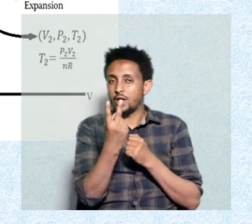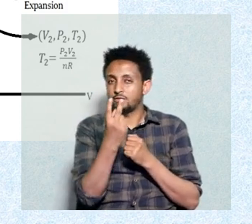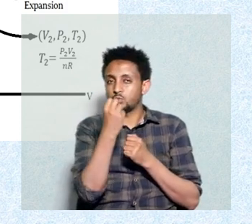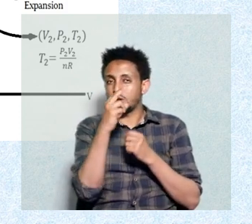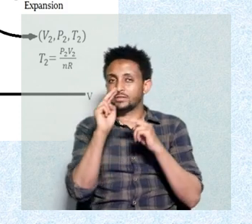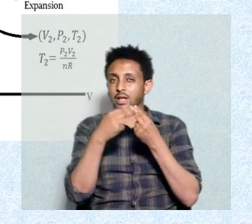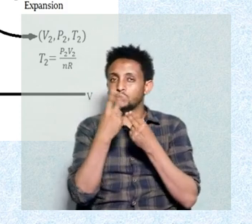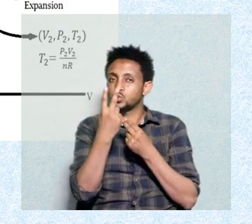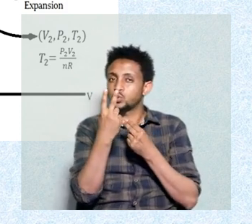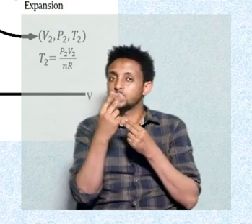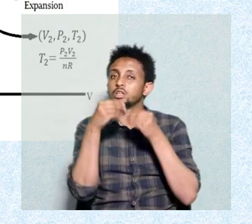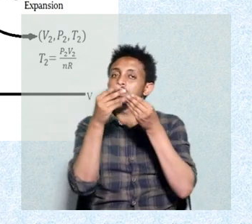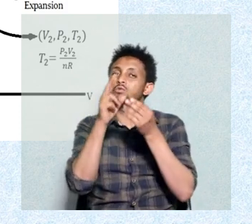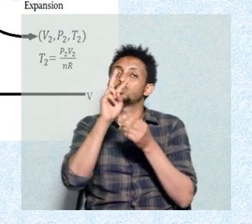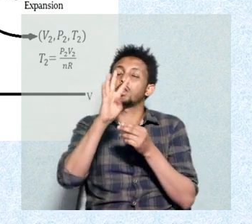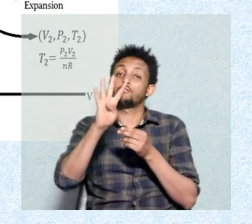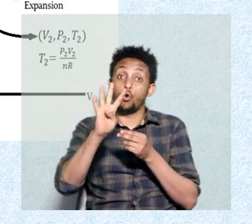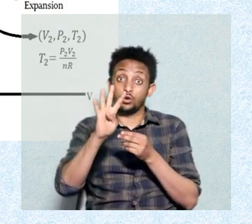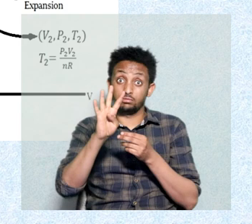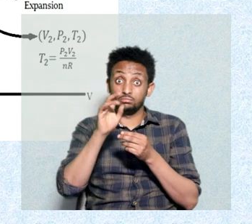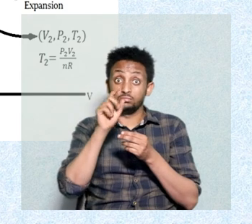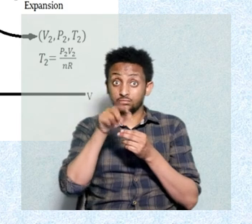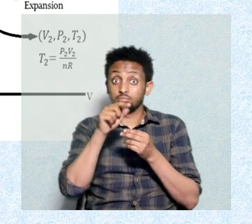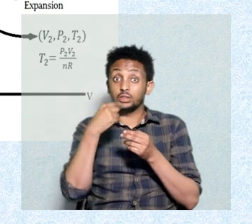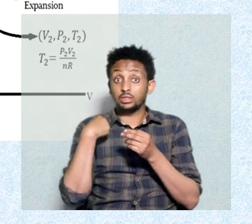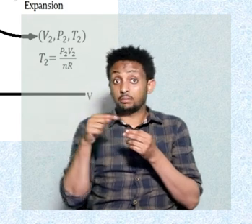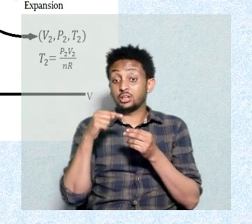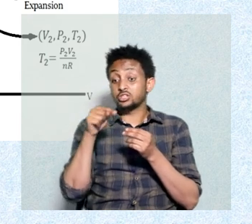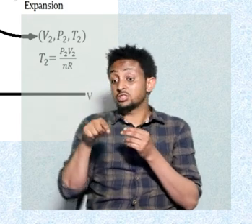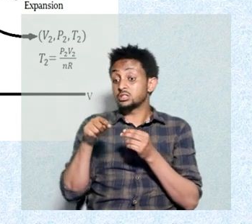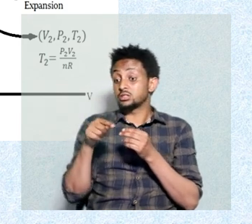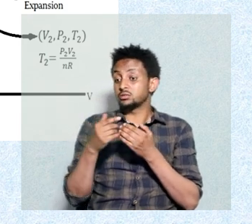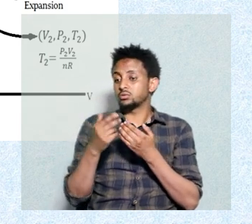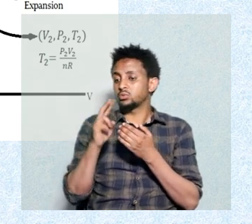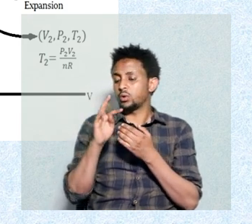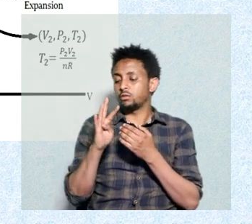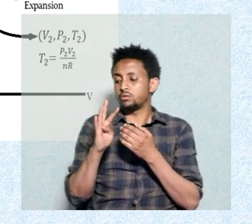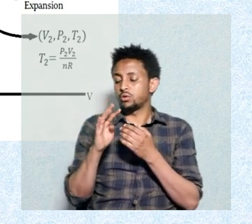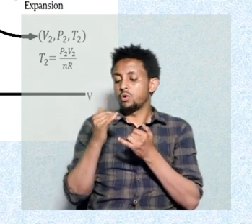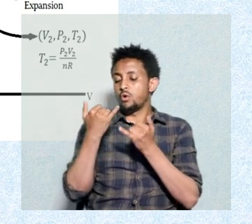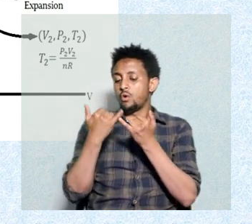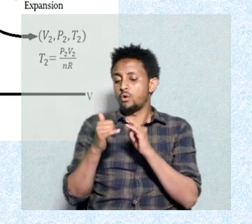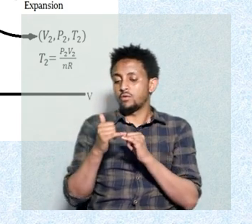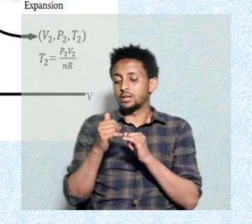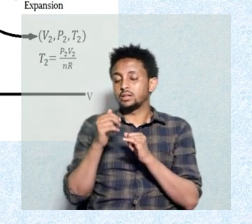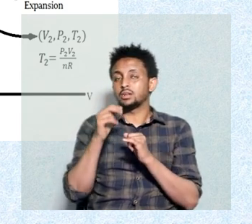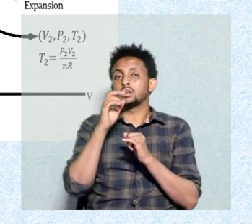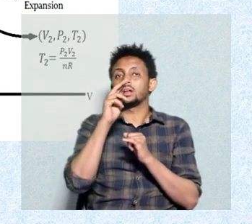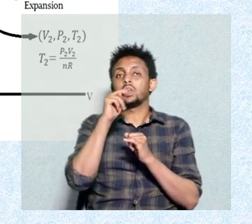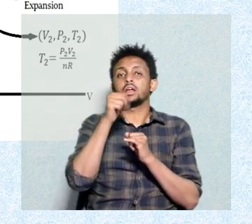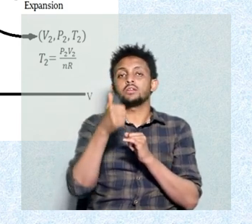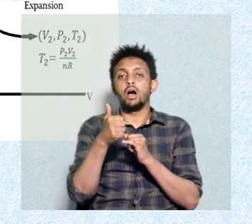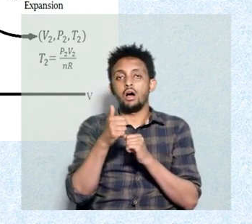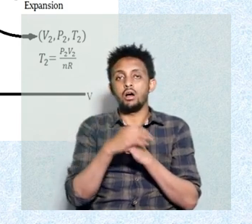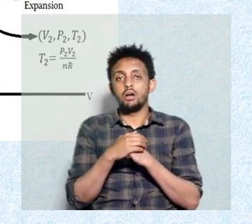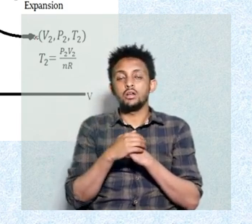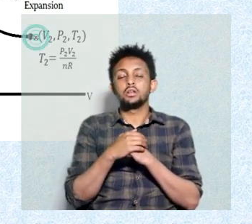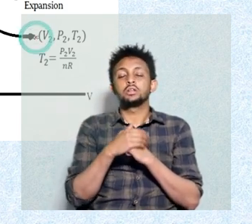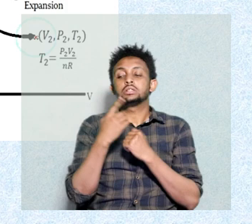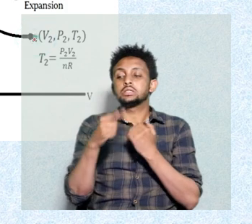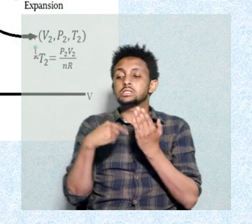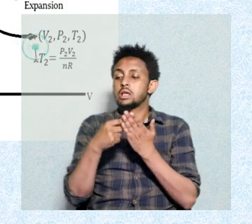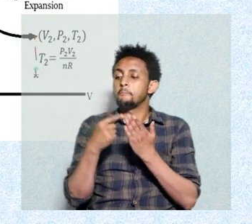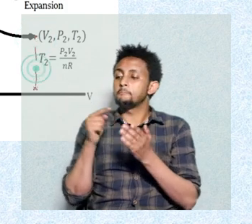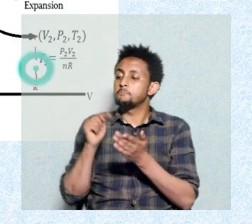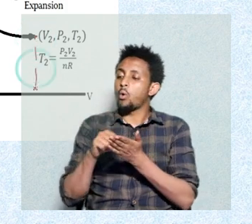12 times 2 gives us 24. So the temperature in this case becomes 24 over nR. And suppose at some point